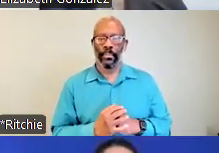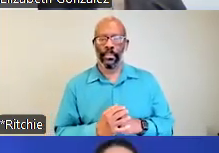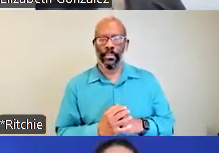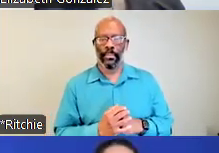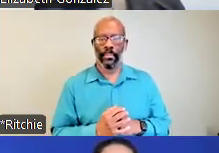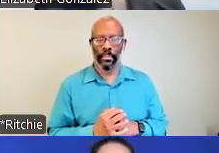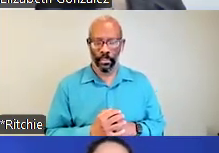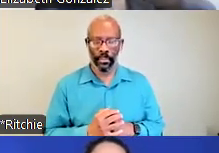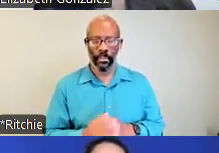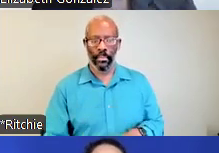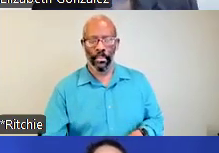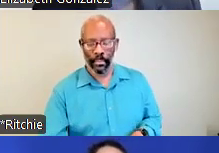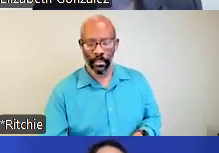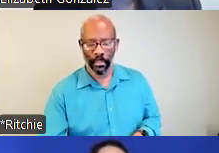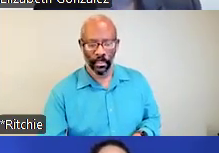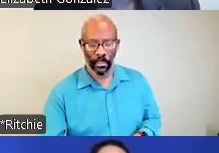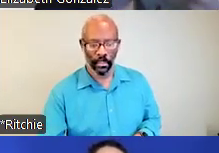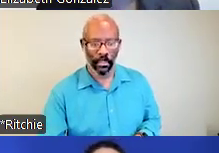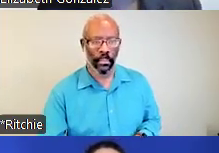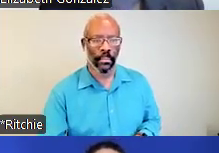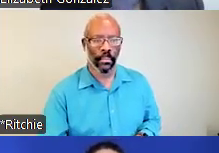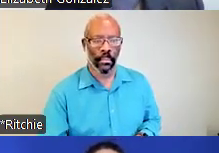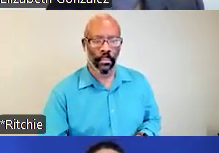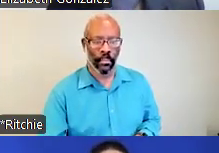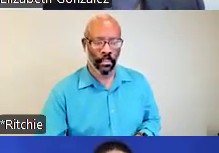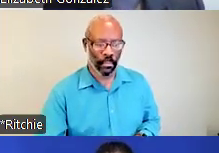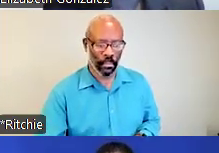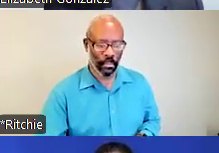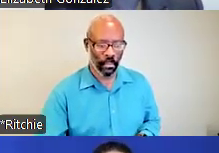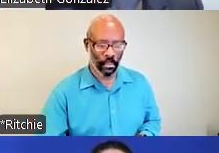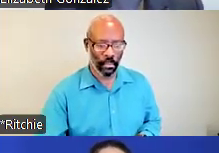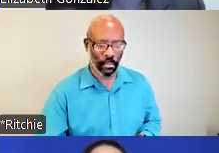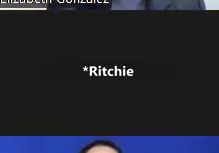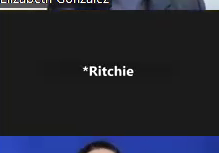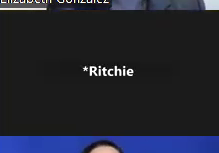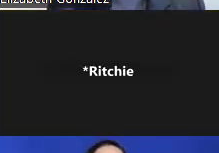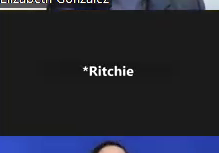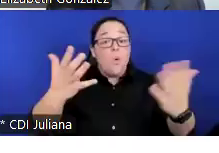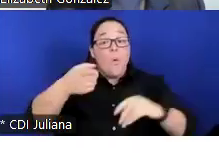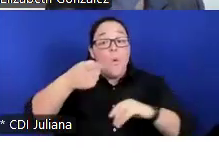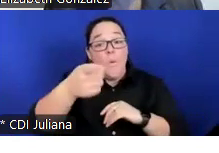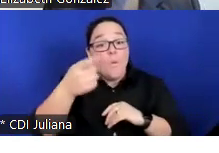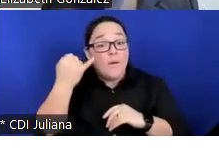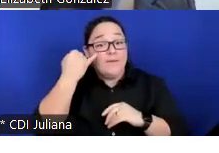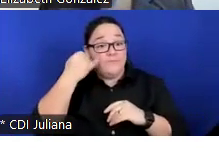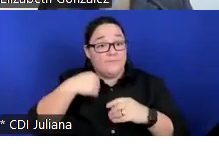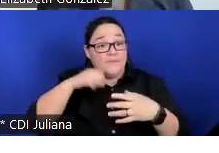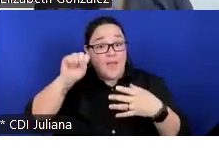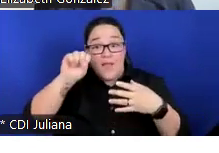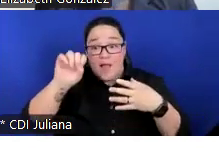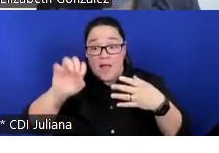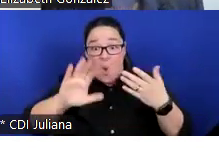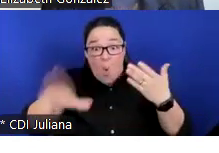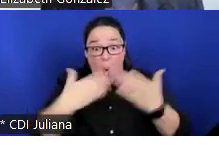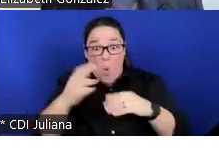So if I'm telling you all of these risks for a bankruptcy, what are